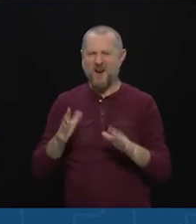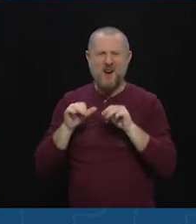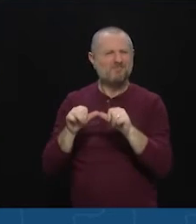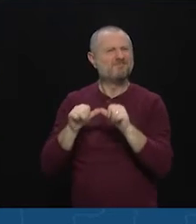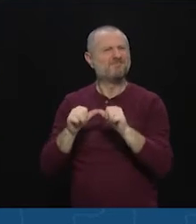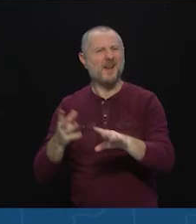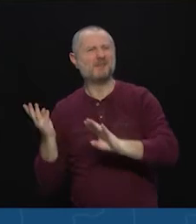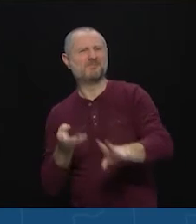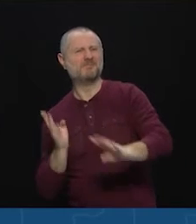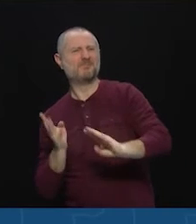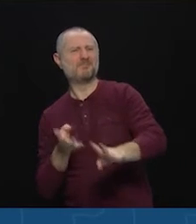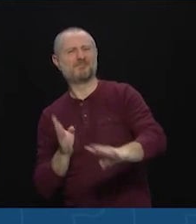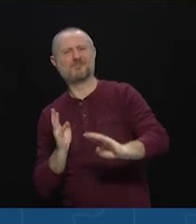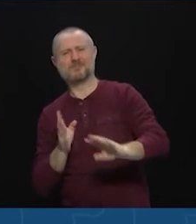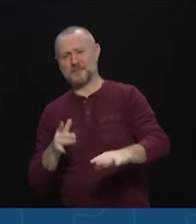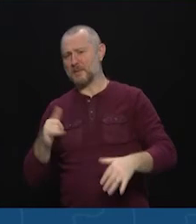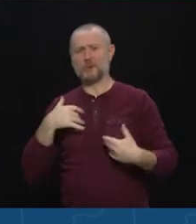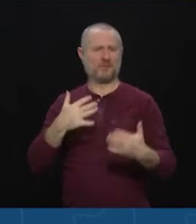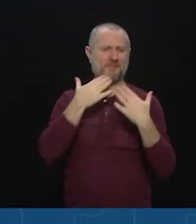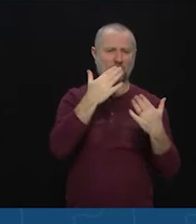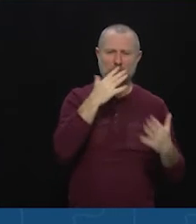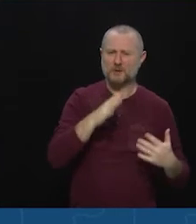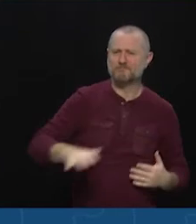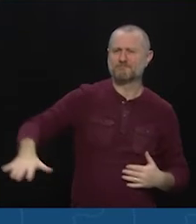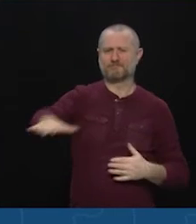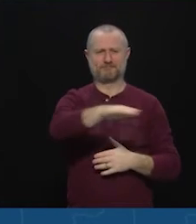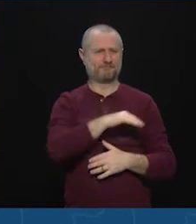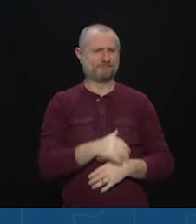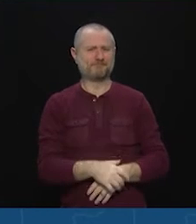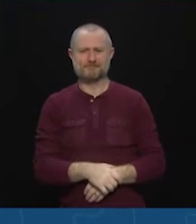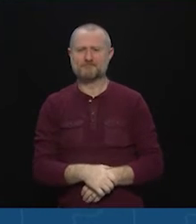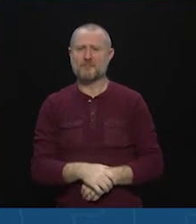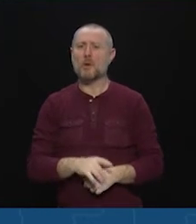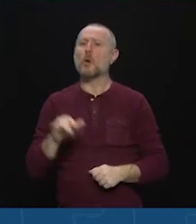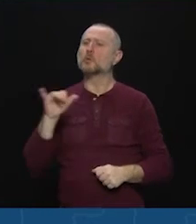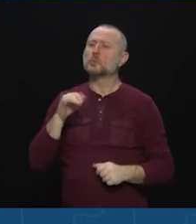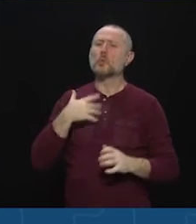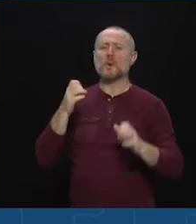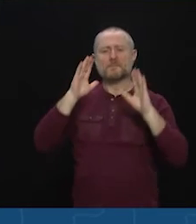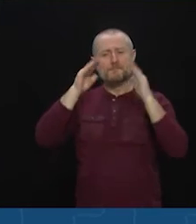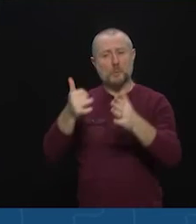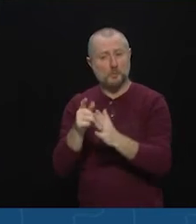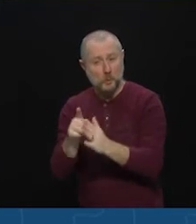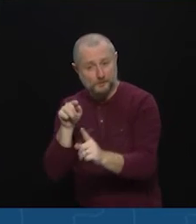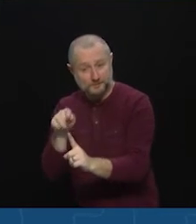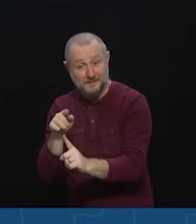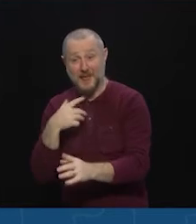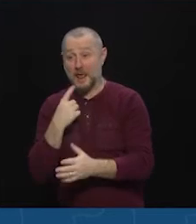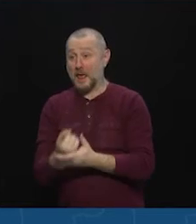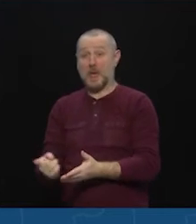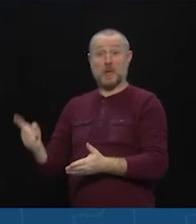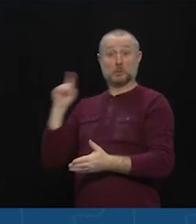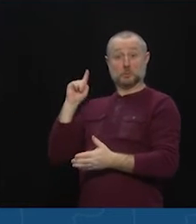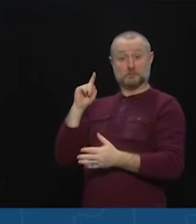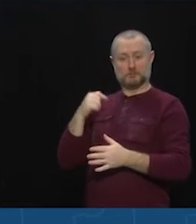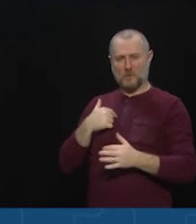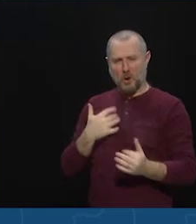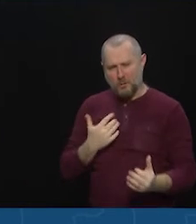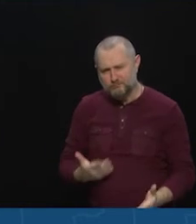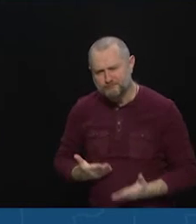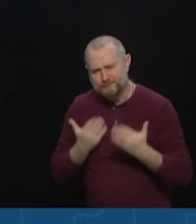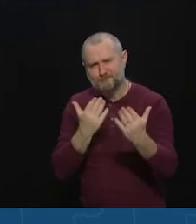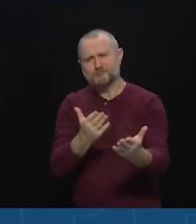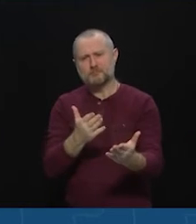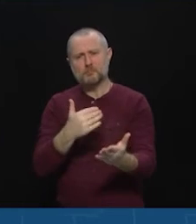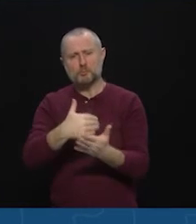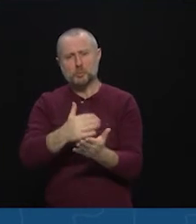but also just want to take a moment. Literally 1 week ago, I offered the state of the budget address, and it is a very good budget for